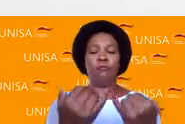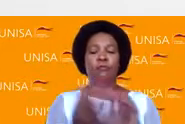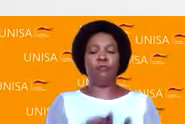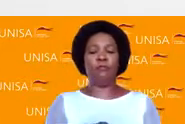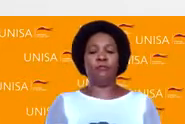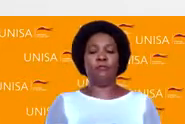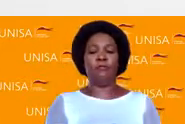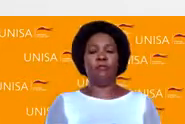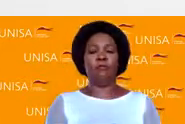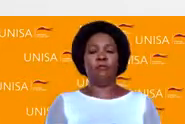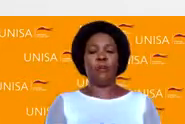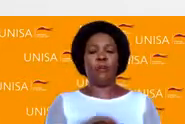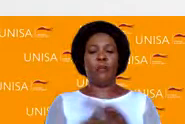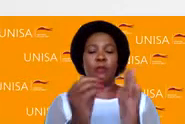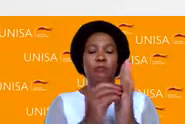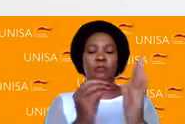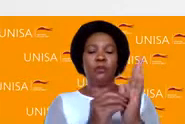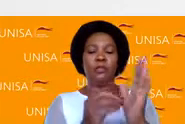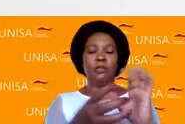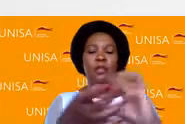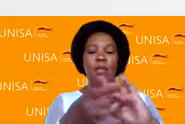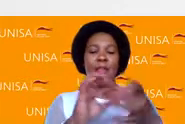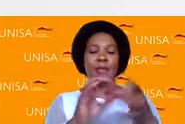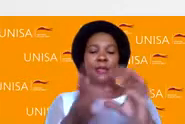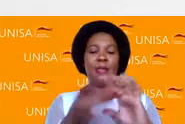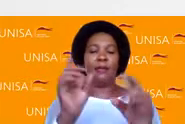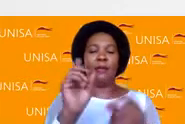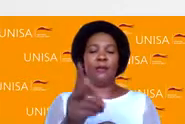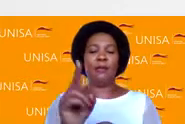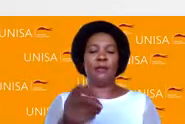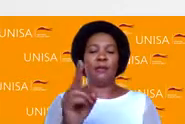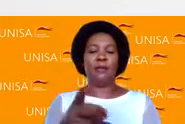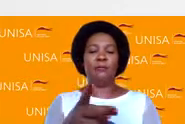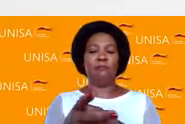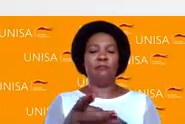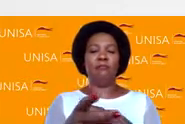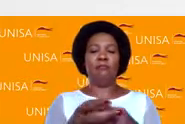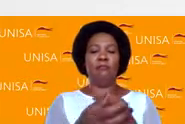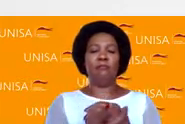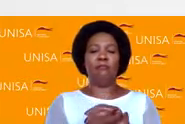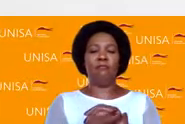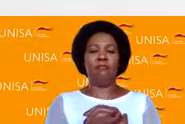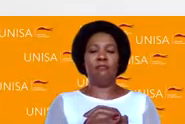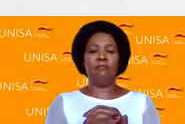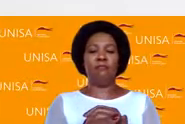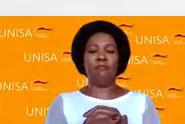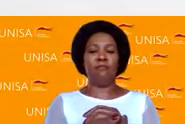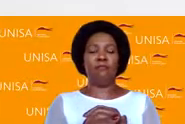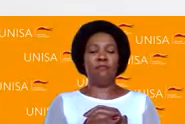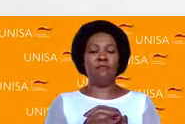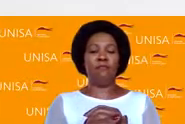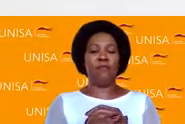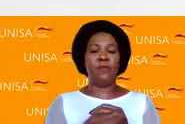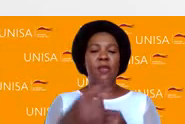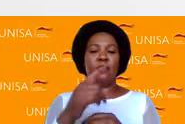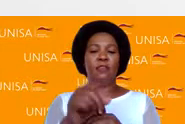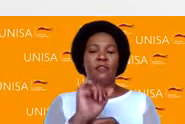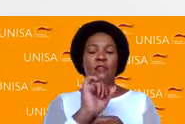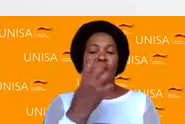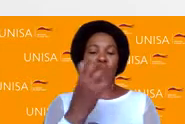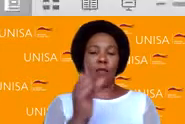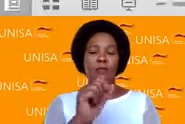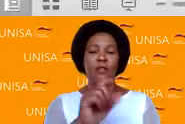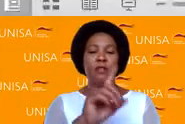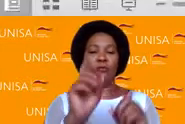I'll just post the link there again. Alana, Ru, so we'll just cover that question before we get back to the final slide.